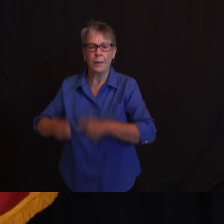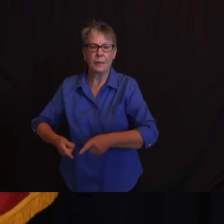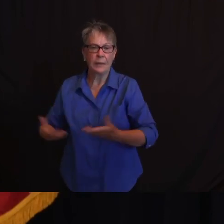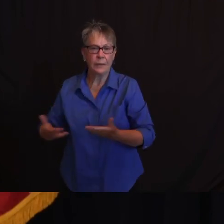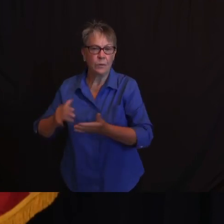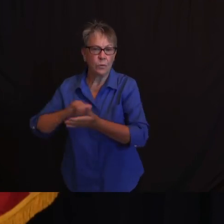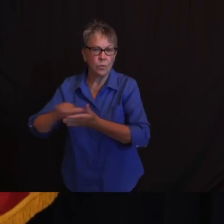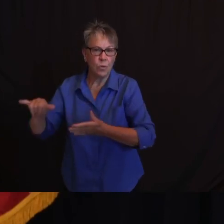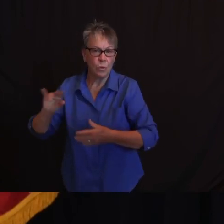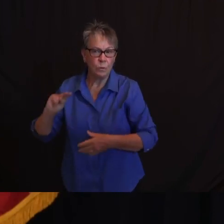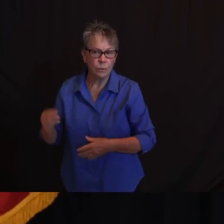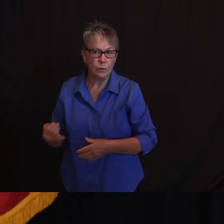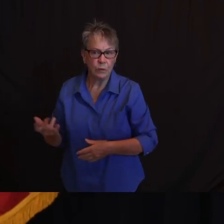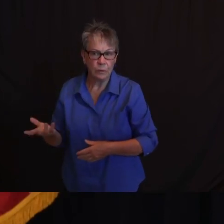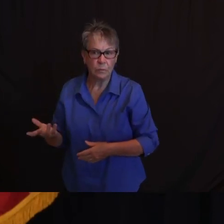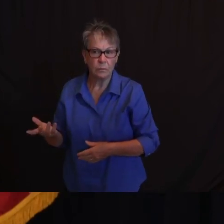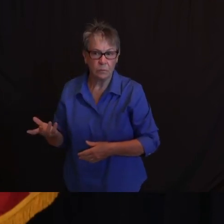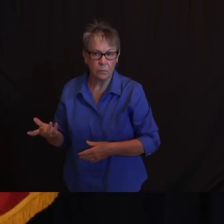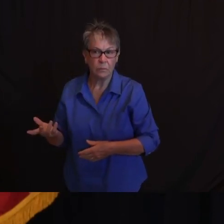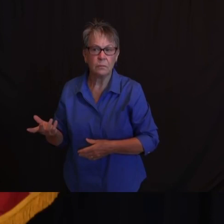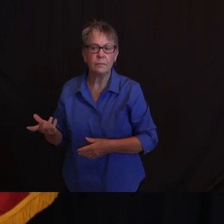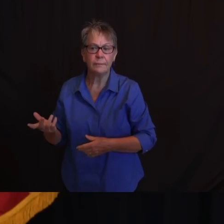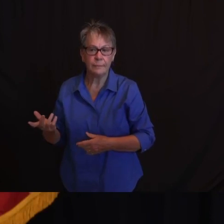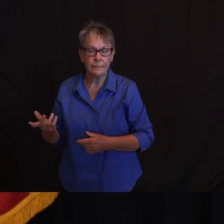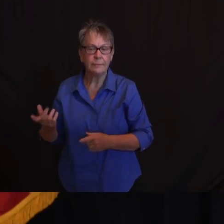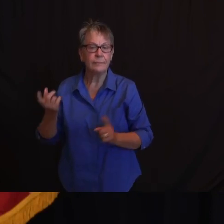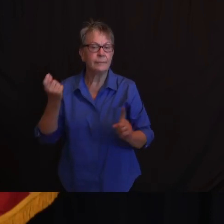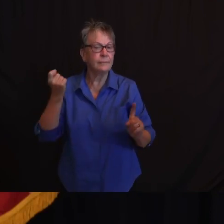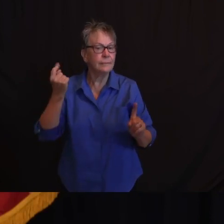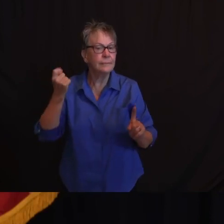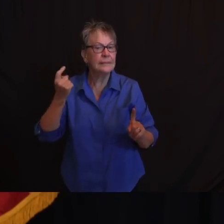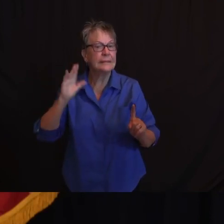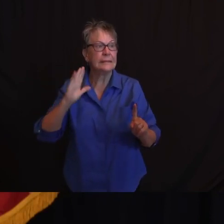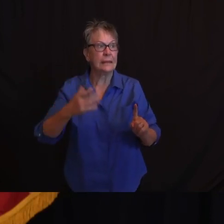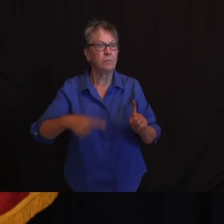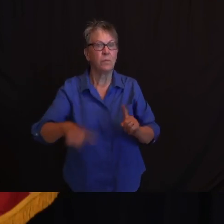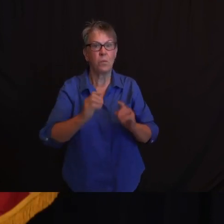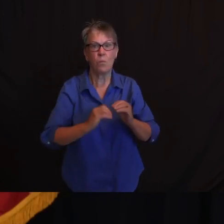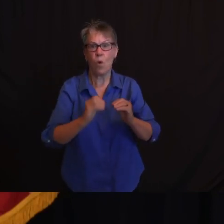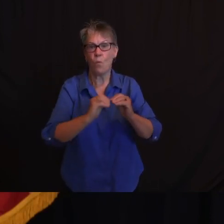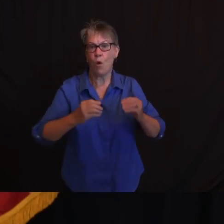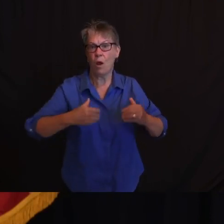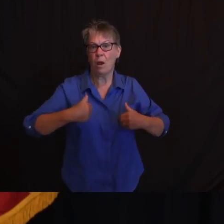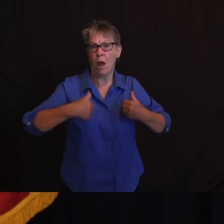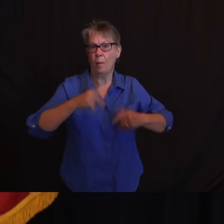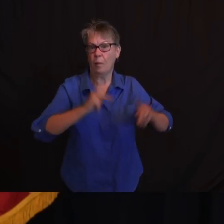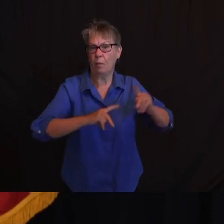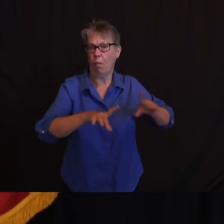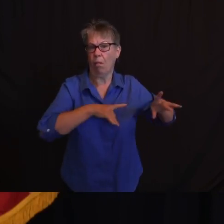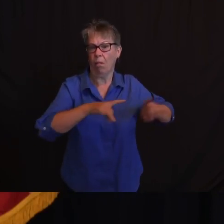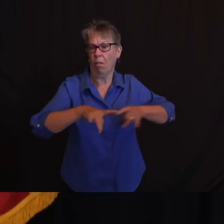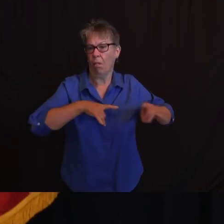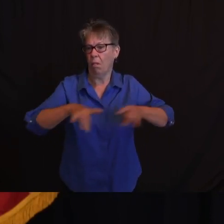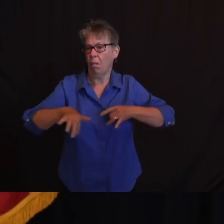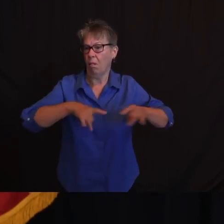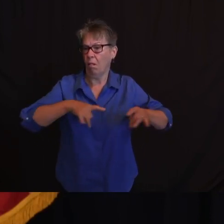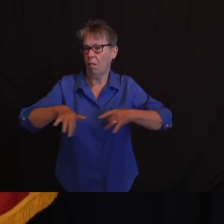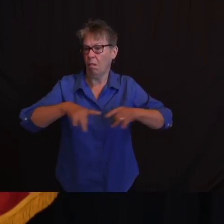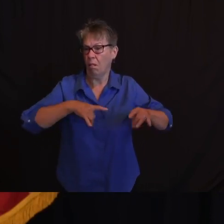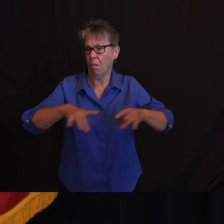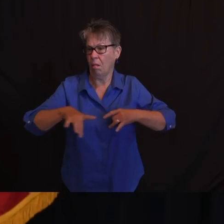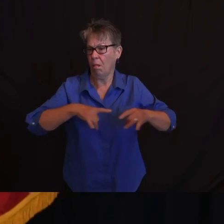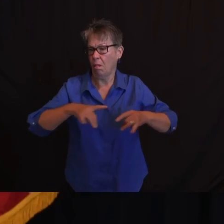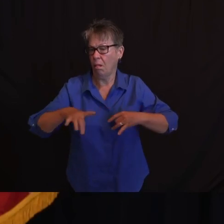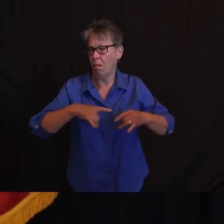country seeing more younger people get ill who luckily tend not to get as sick or as to die. And overall, there has been a learning